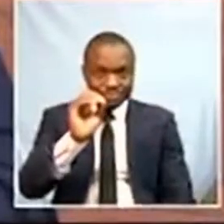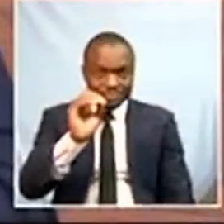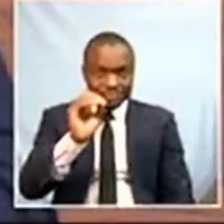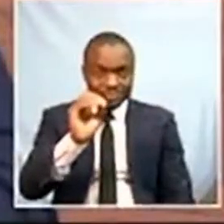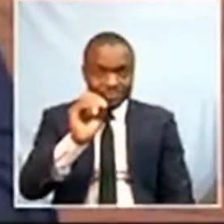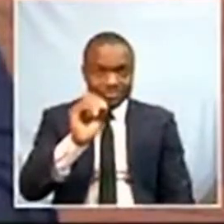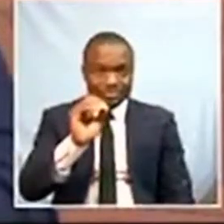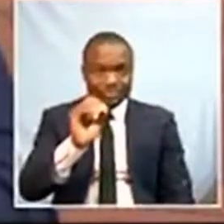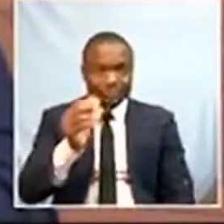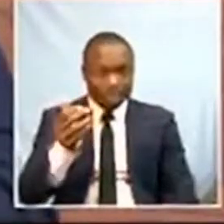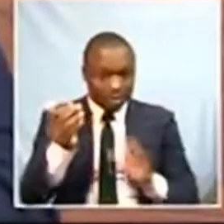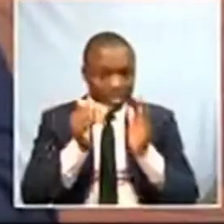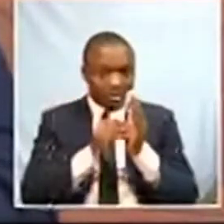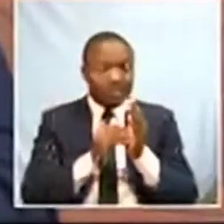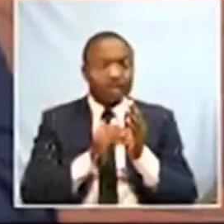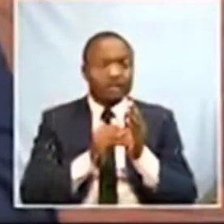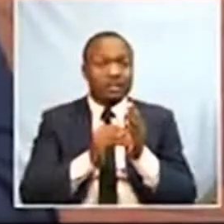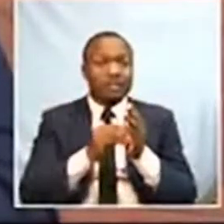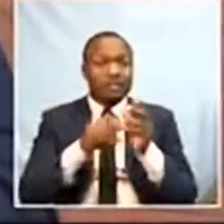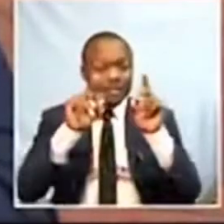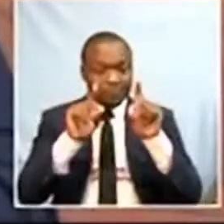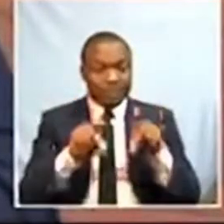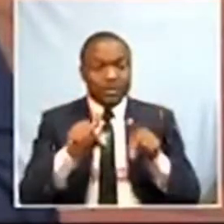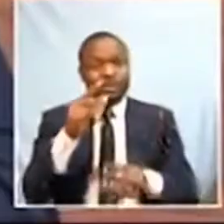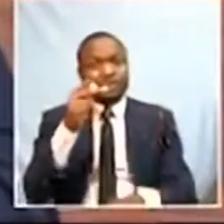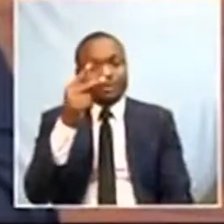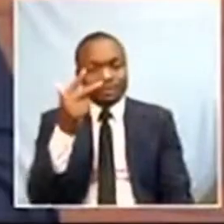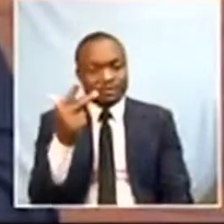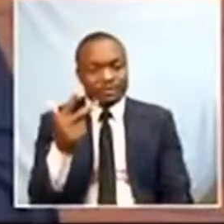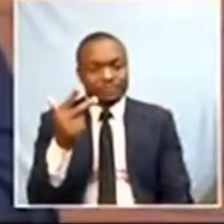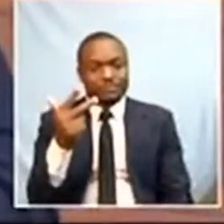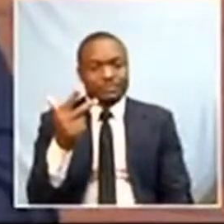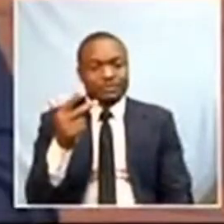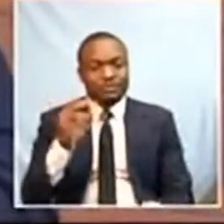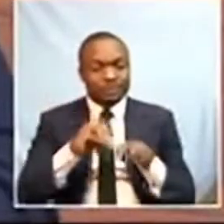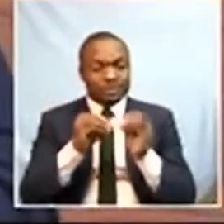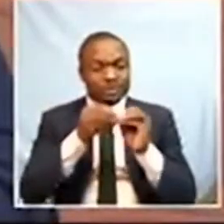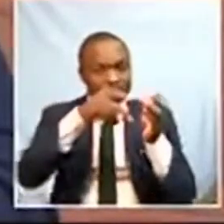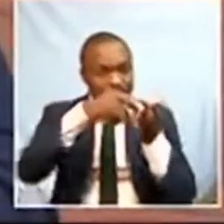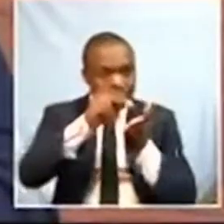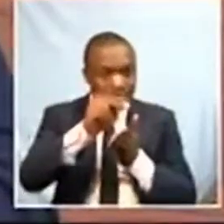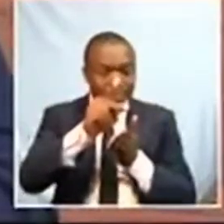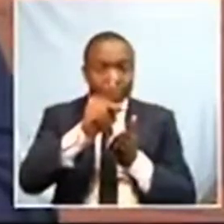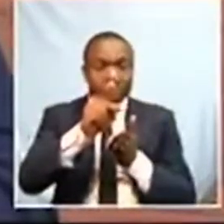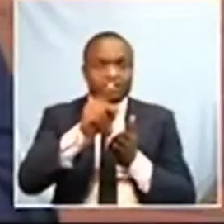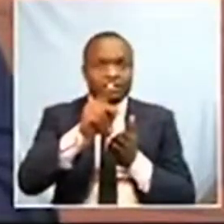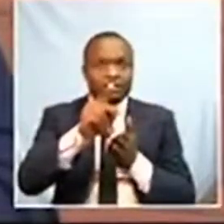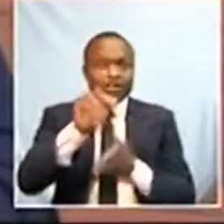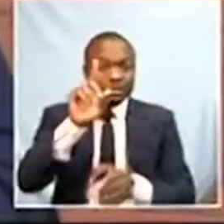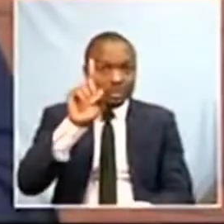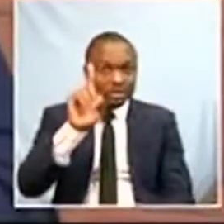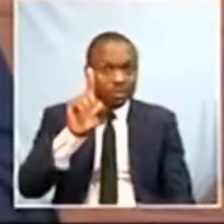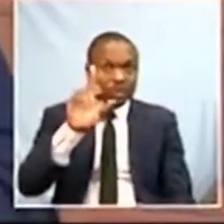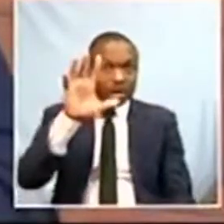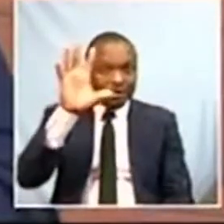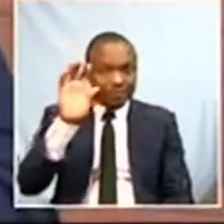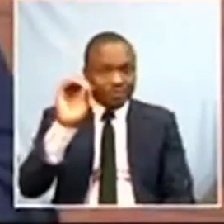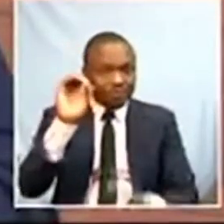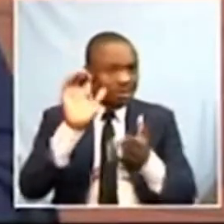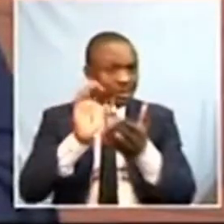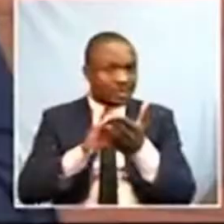When you go again to client number 3, number of payments made, they got 150,000 as